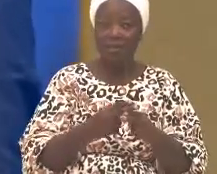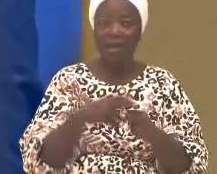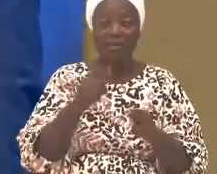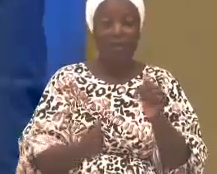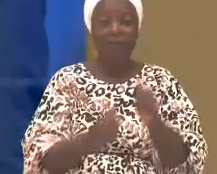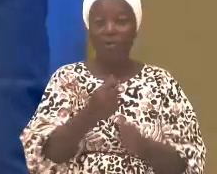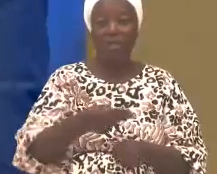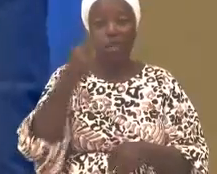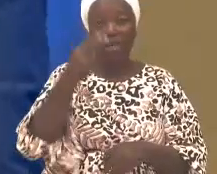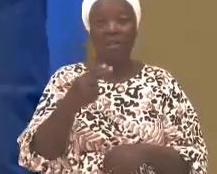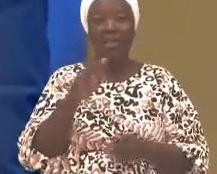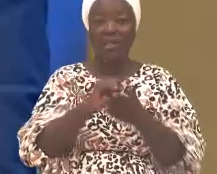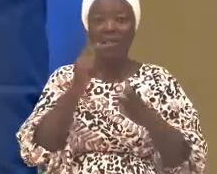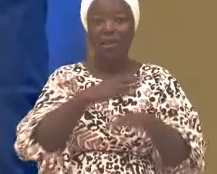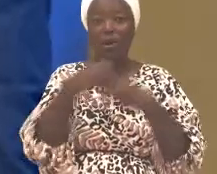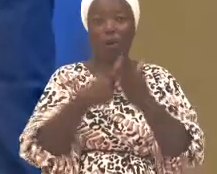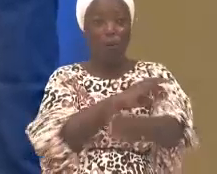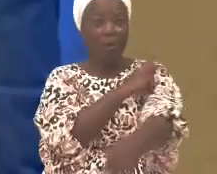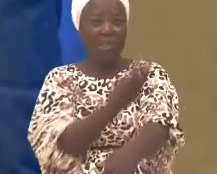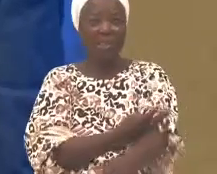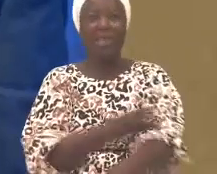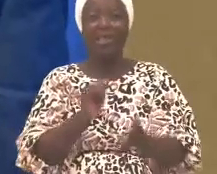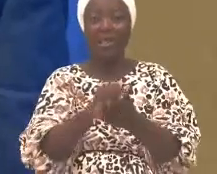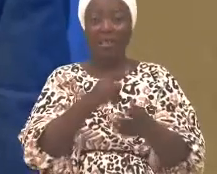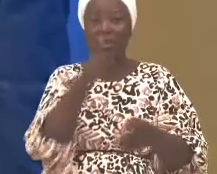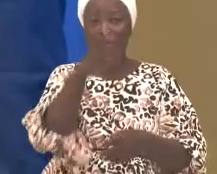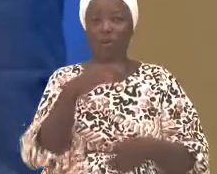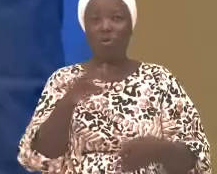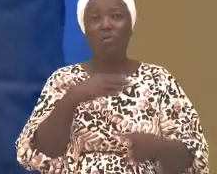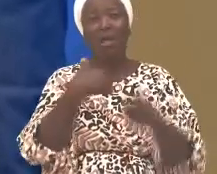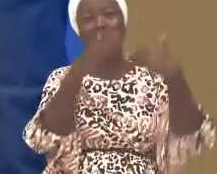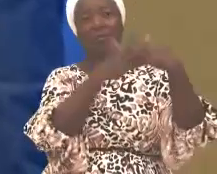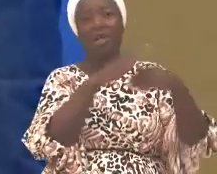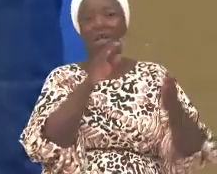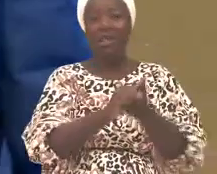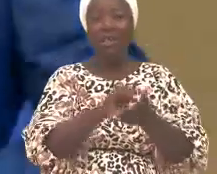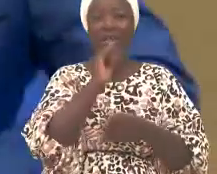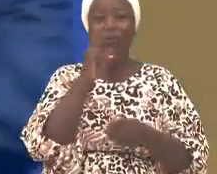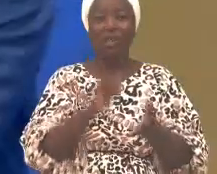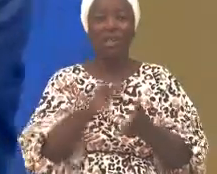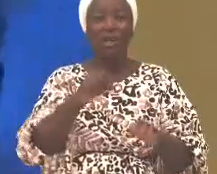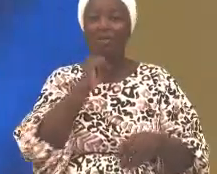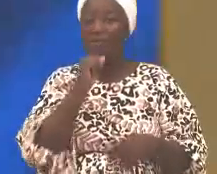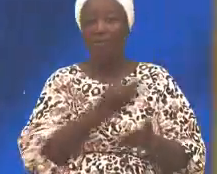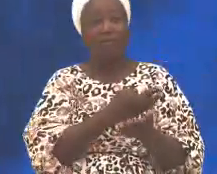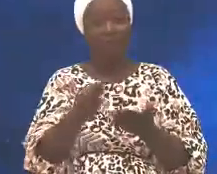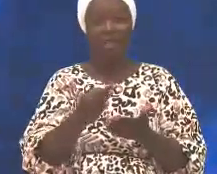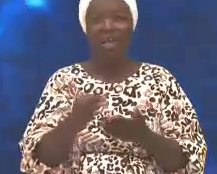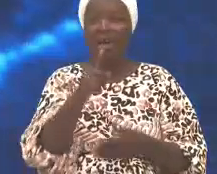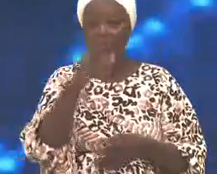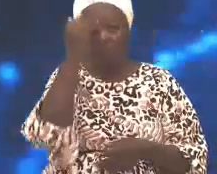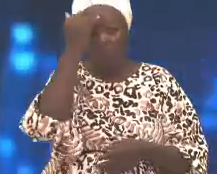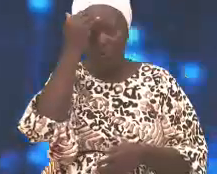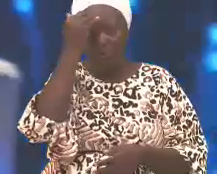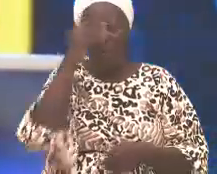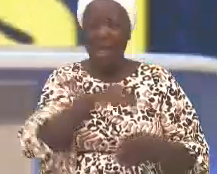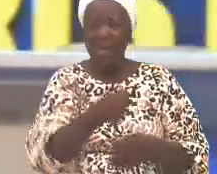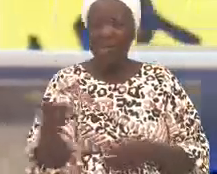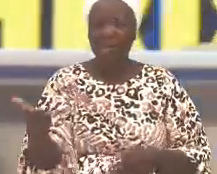That's the Almighty. That's the God of heaven. That's the one that cannot fail. And you know,